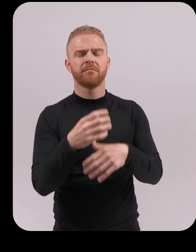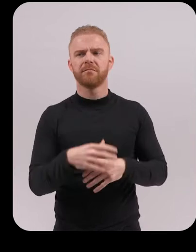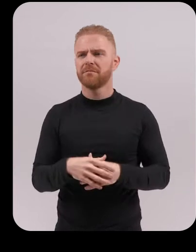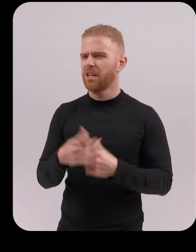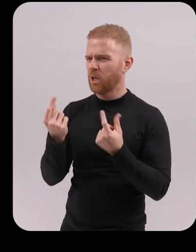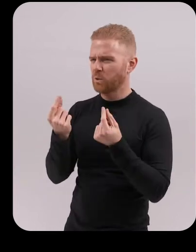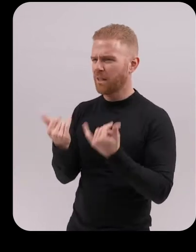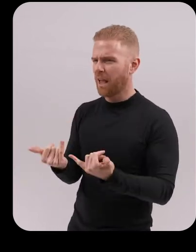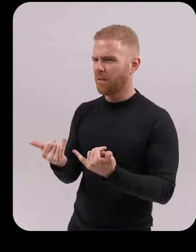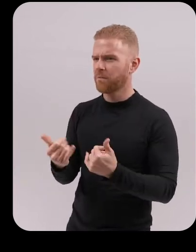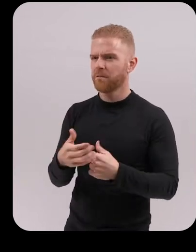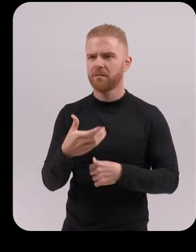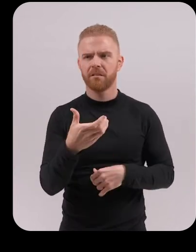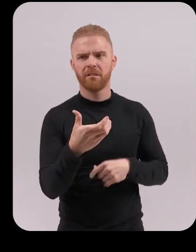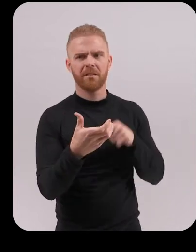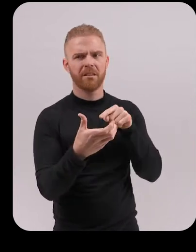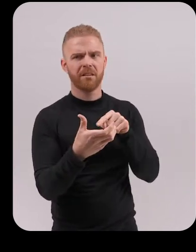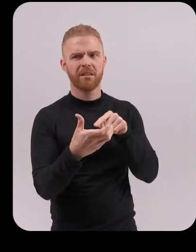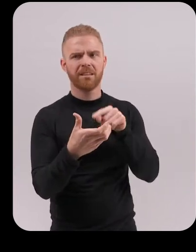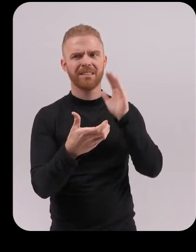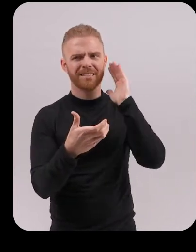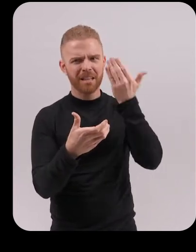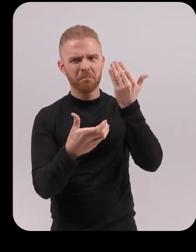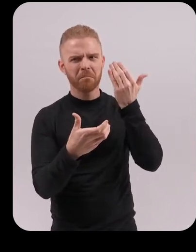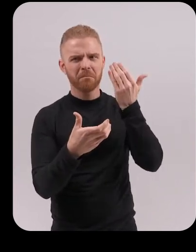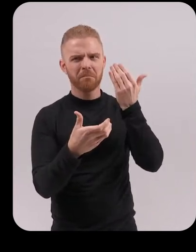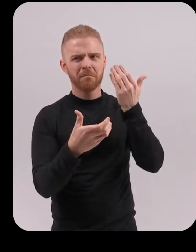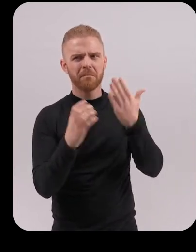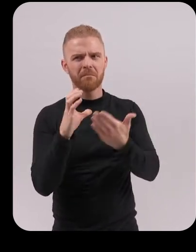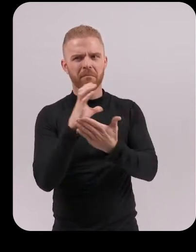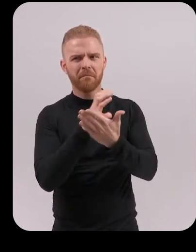It appears to be scanning a computer screen displaying